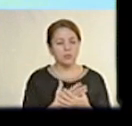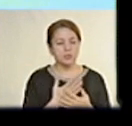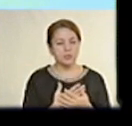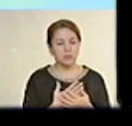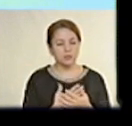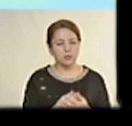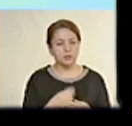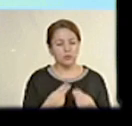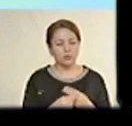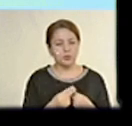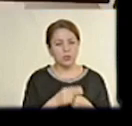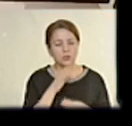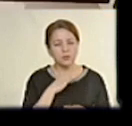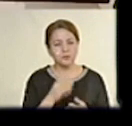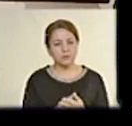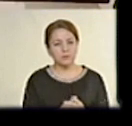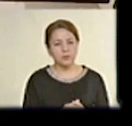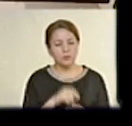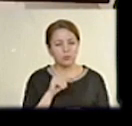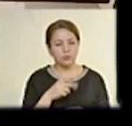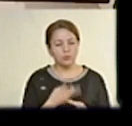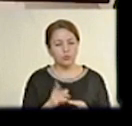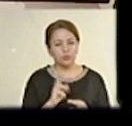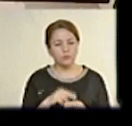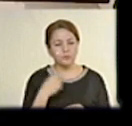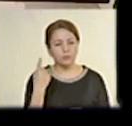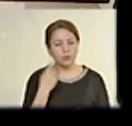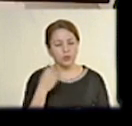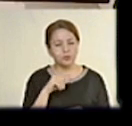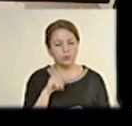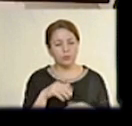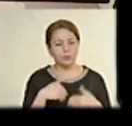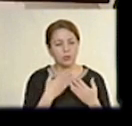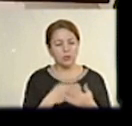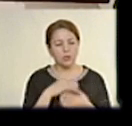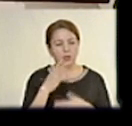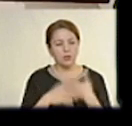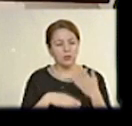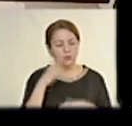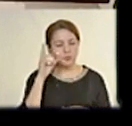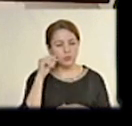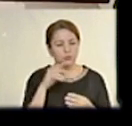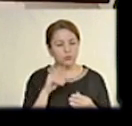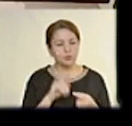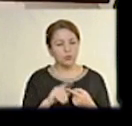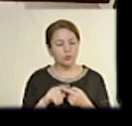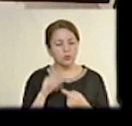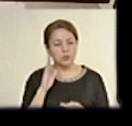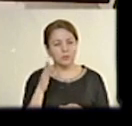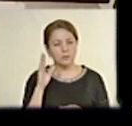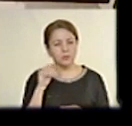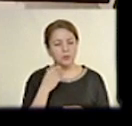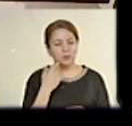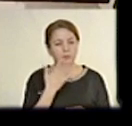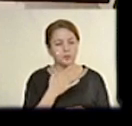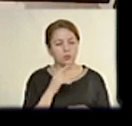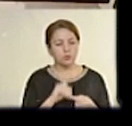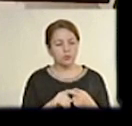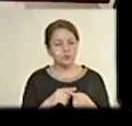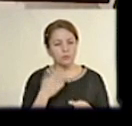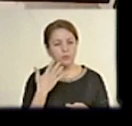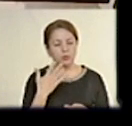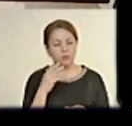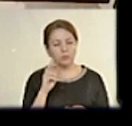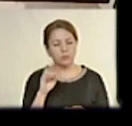masalalarimizda o'rgangansiz. Buning uchun esa birinchi mana bu berilgan aralash sonimizni qo'shib olamiz. 5 ga 5 butunga